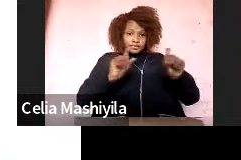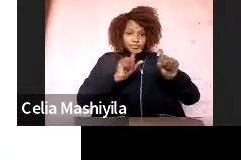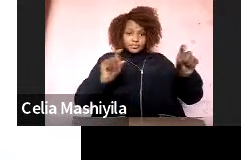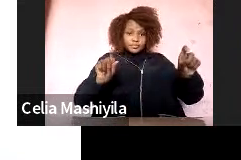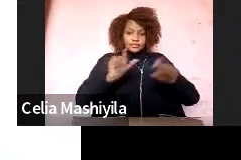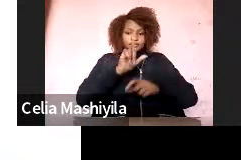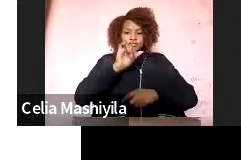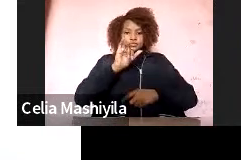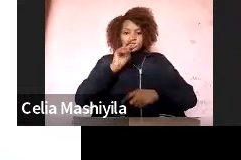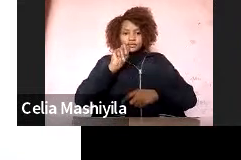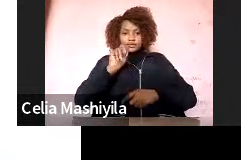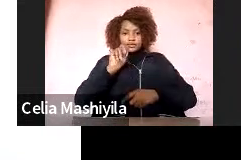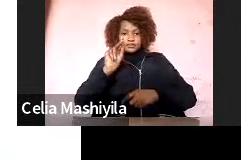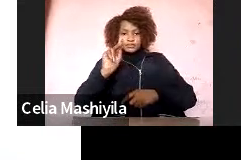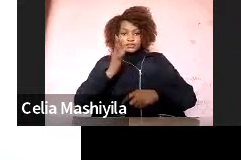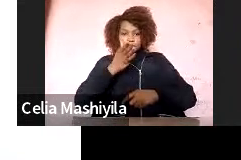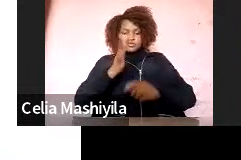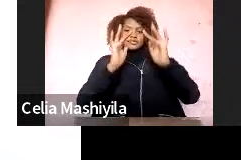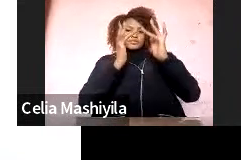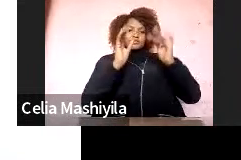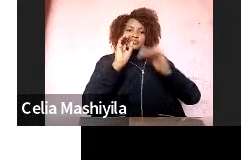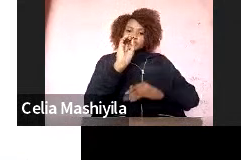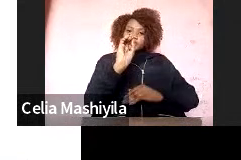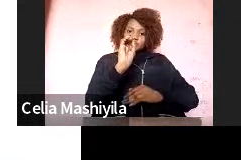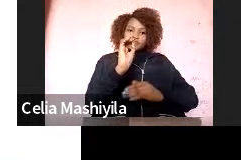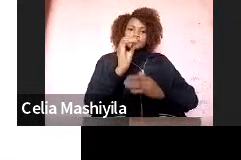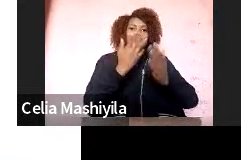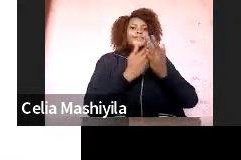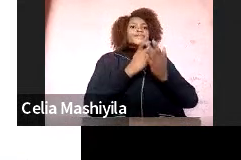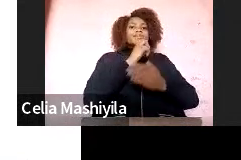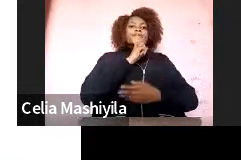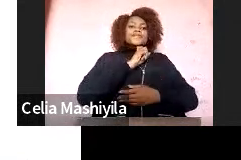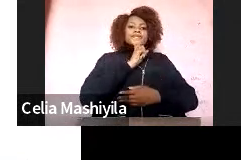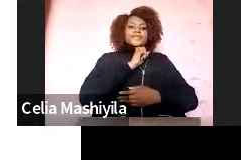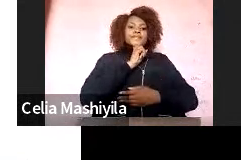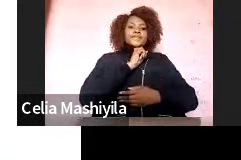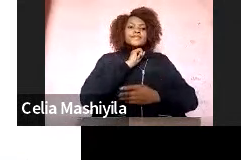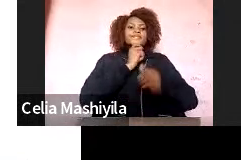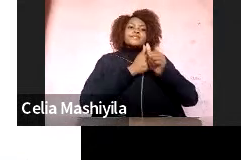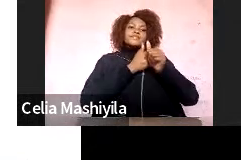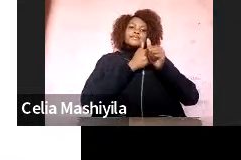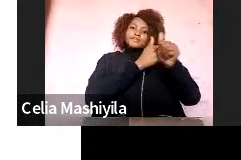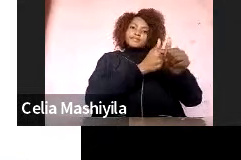also available on SARS website, you can use it, which is